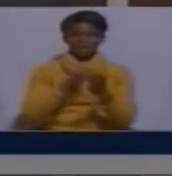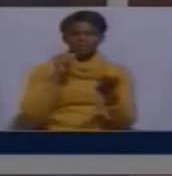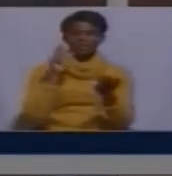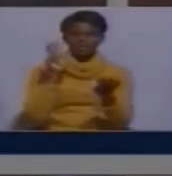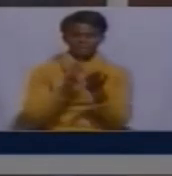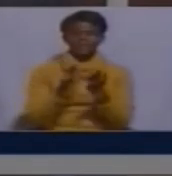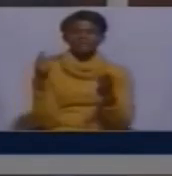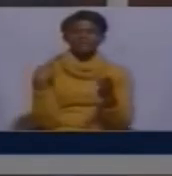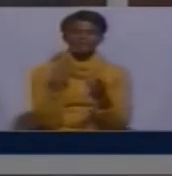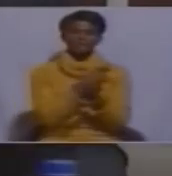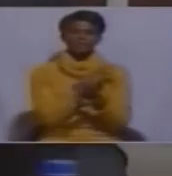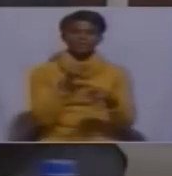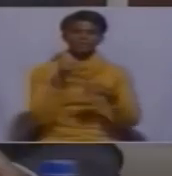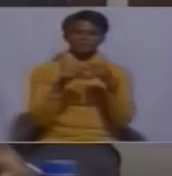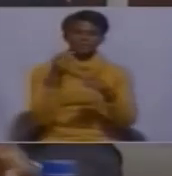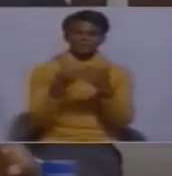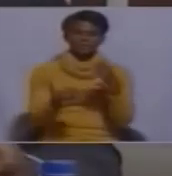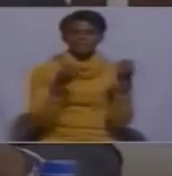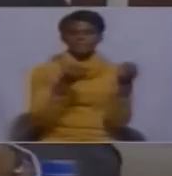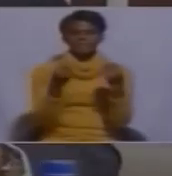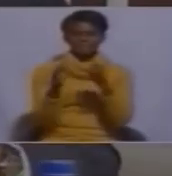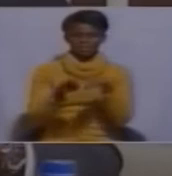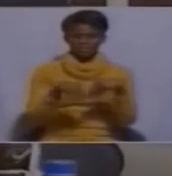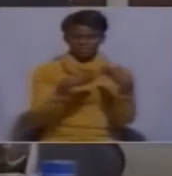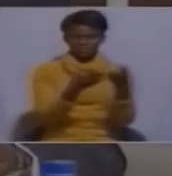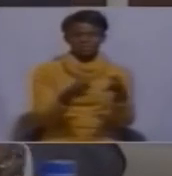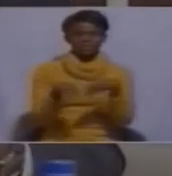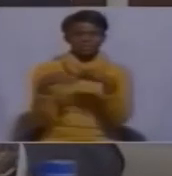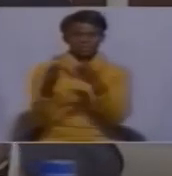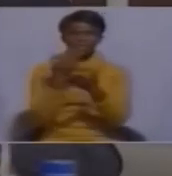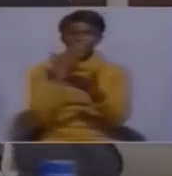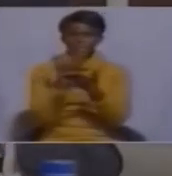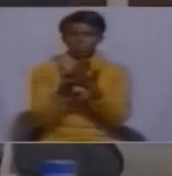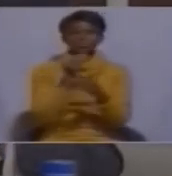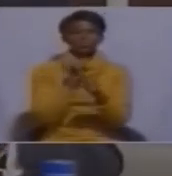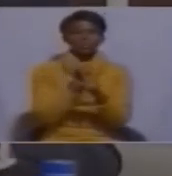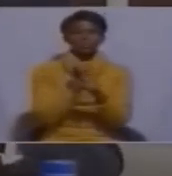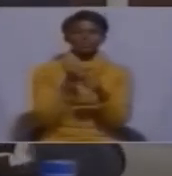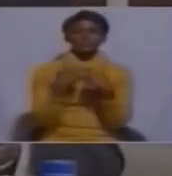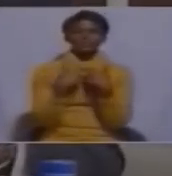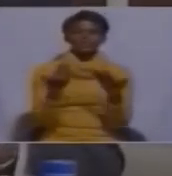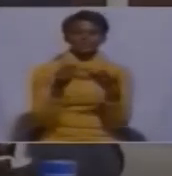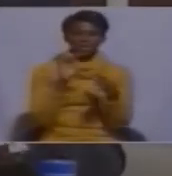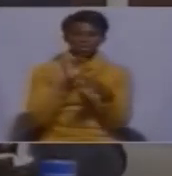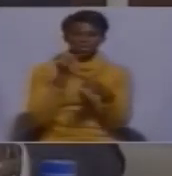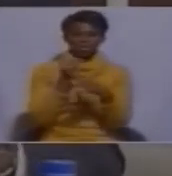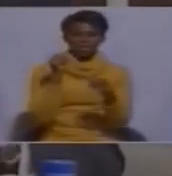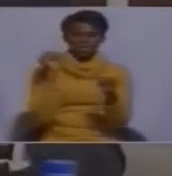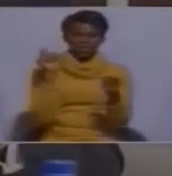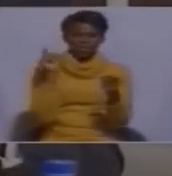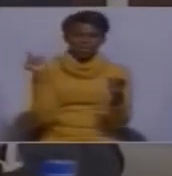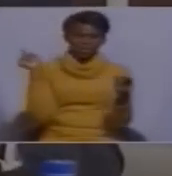So what this means is that most of the provisions are not actually effective. They're not actually operational